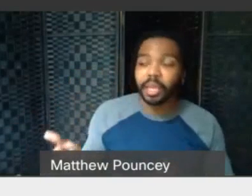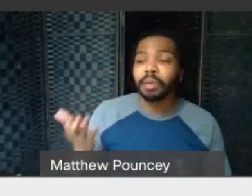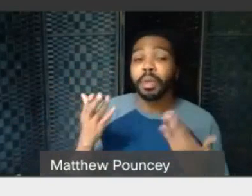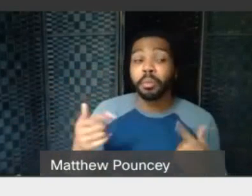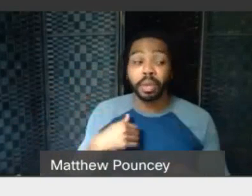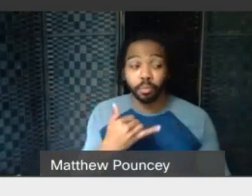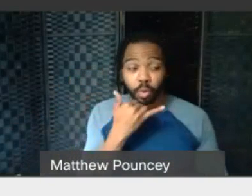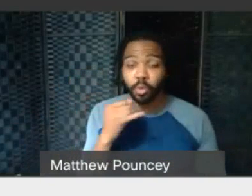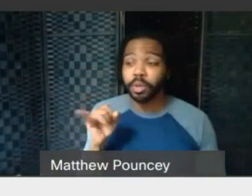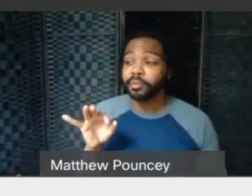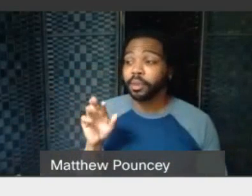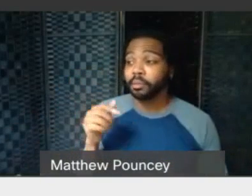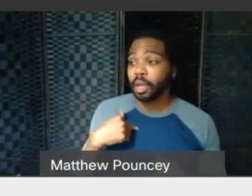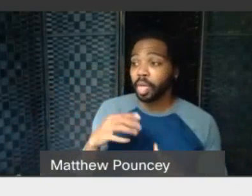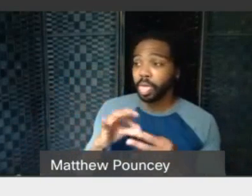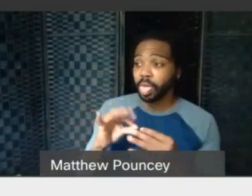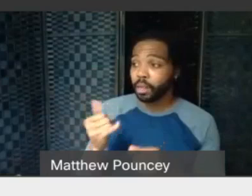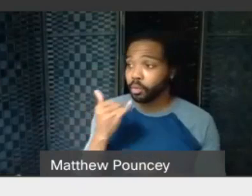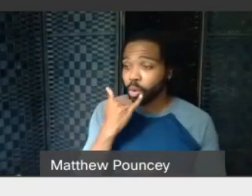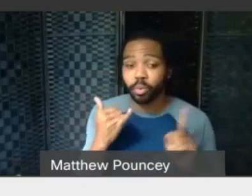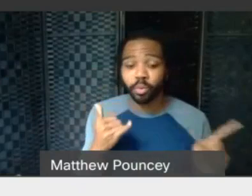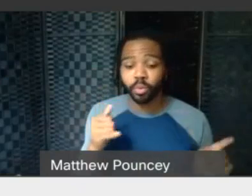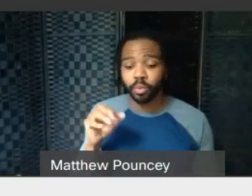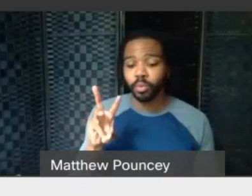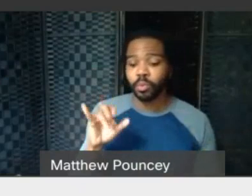more thoroughly than I could, but